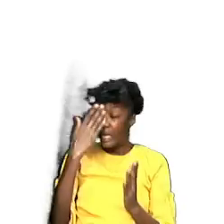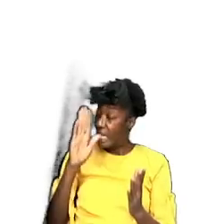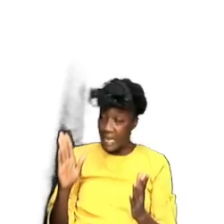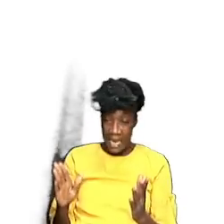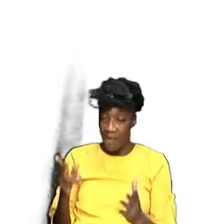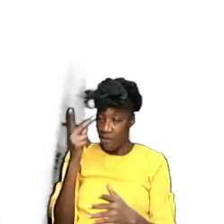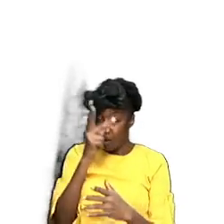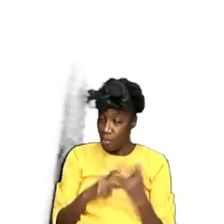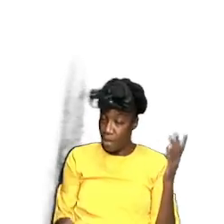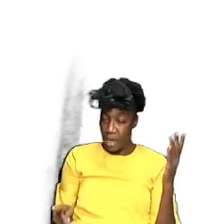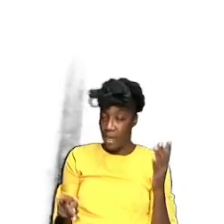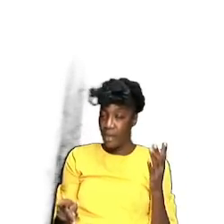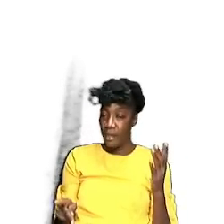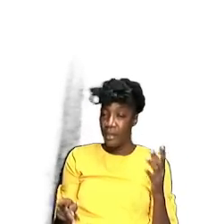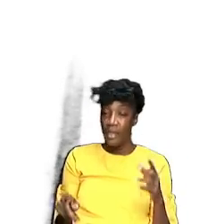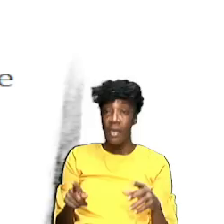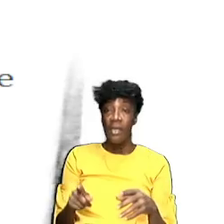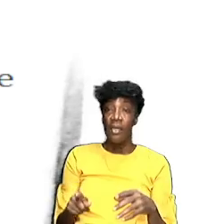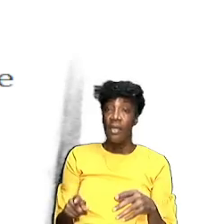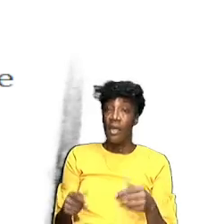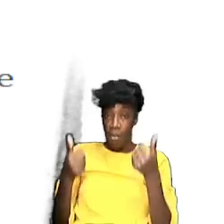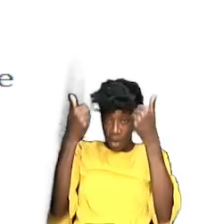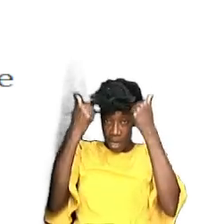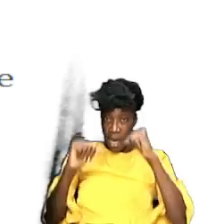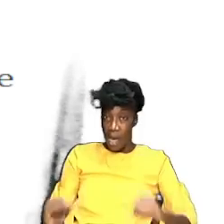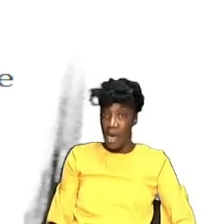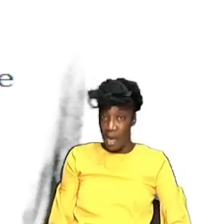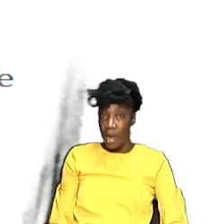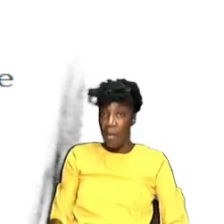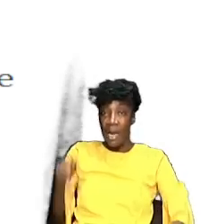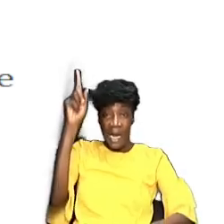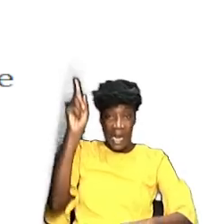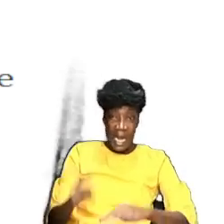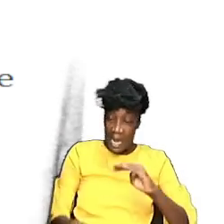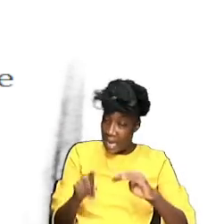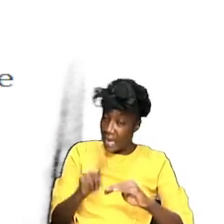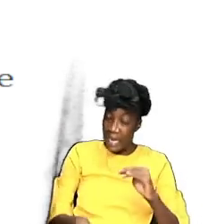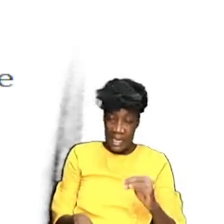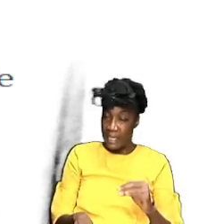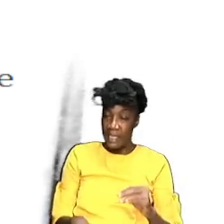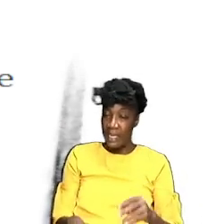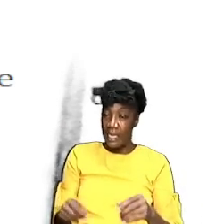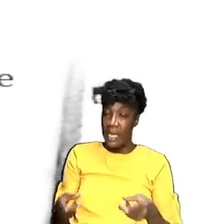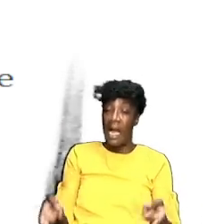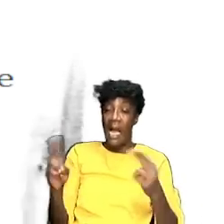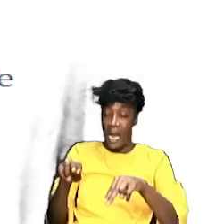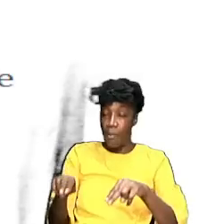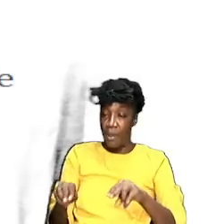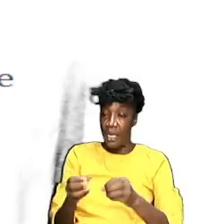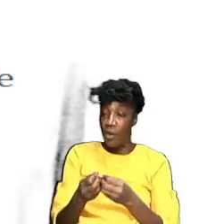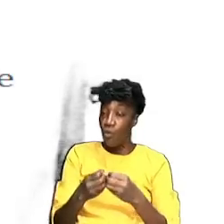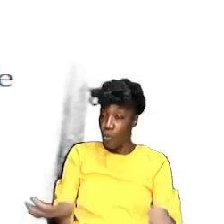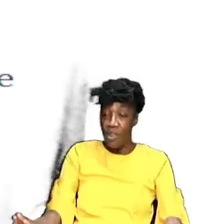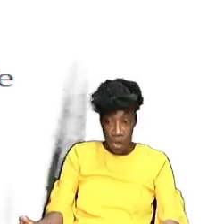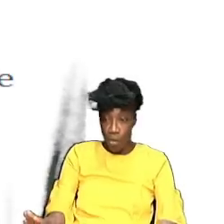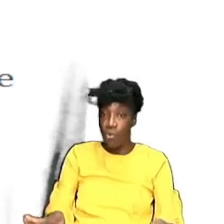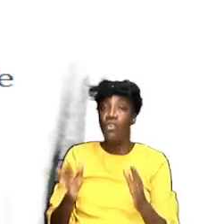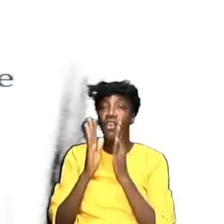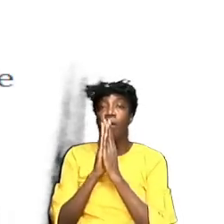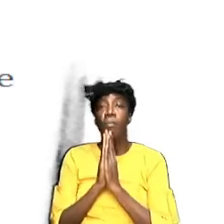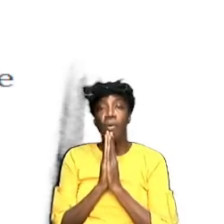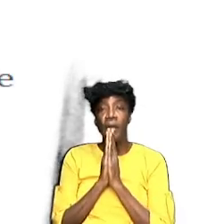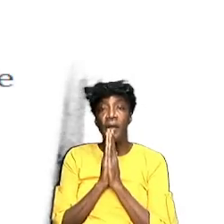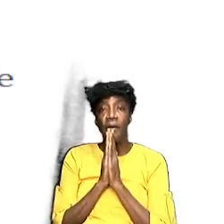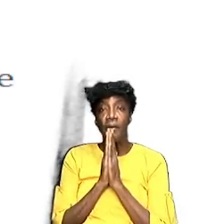armor. But armor will never function effectively without prayer. To stand,